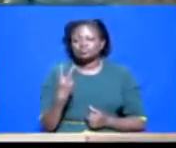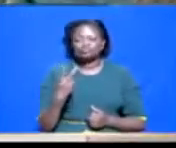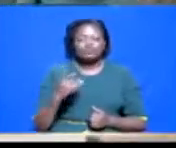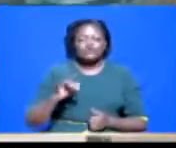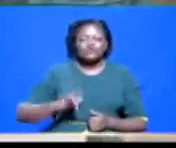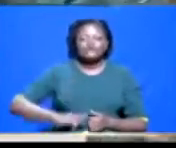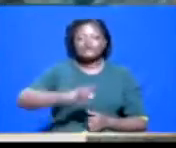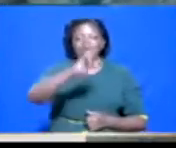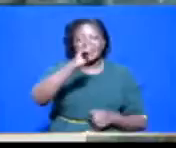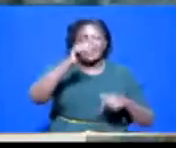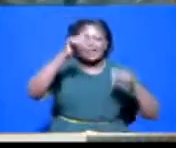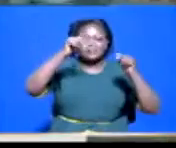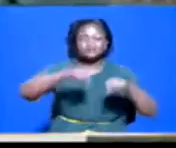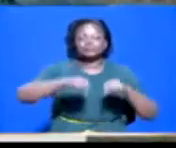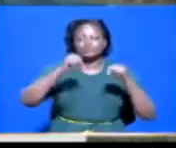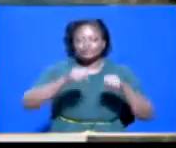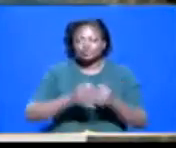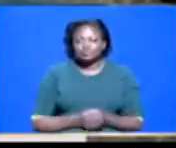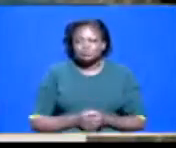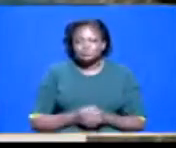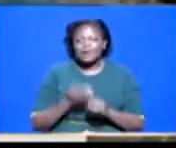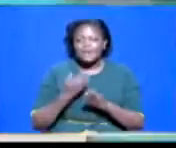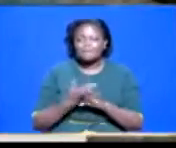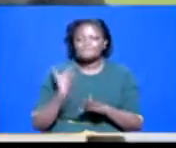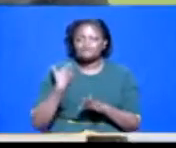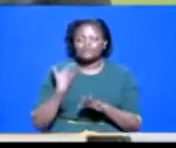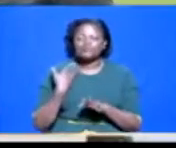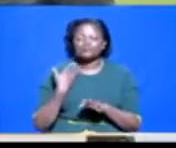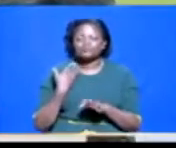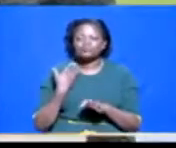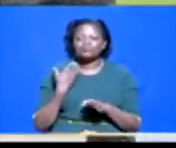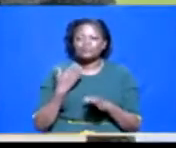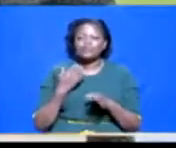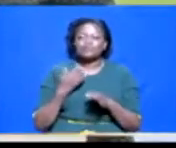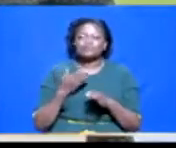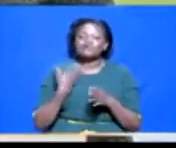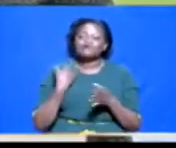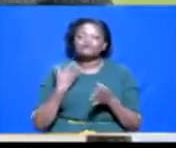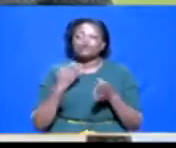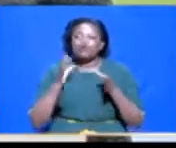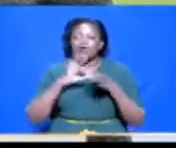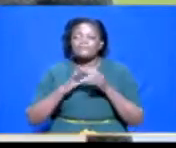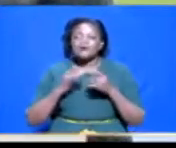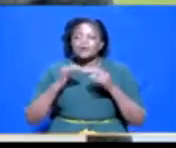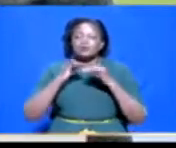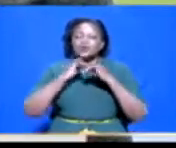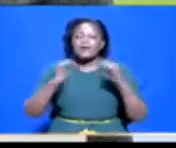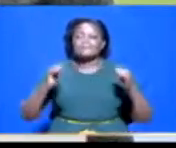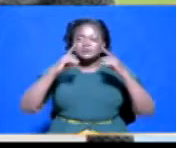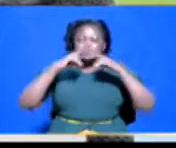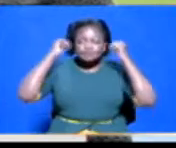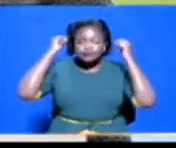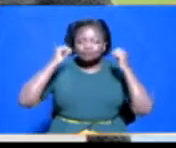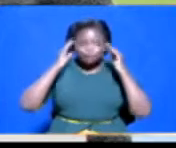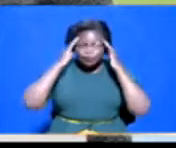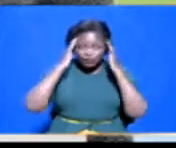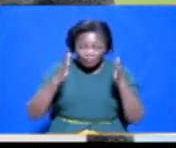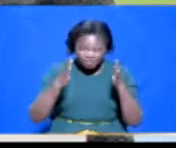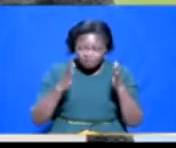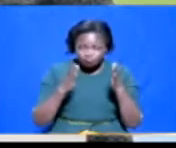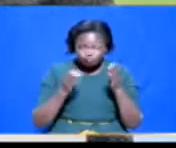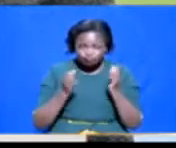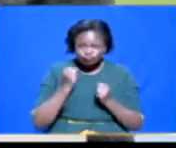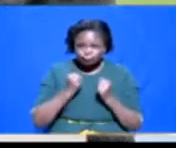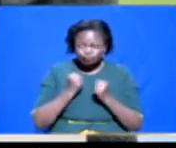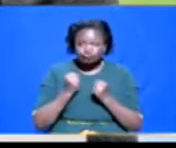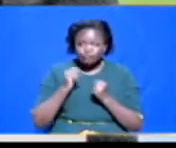today for Kurume City ahead of pre-Olympic camp in Japan. It's going to help me to focus on next year's races. Paying